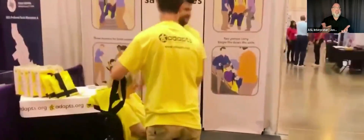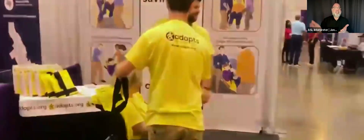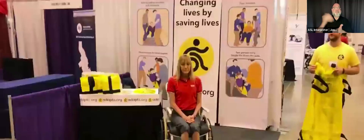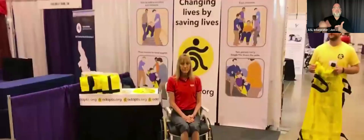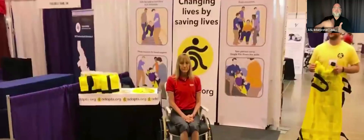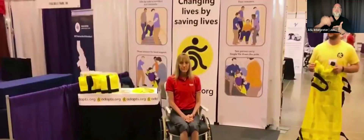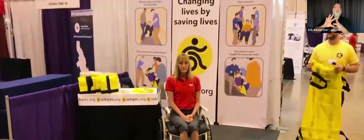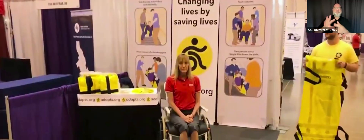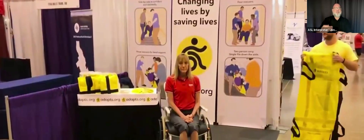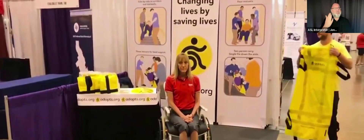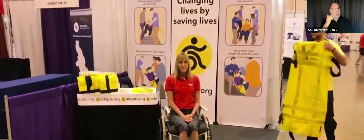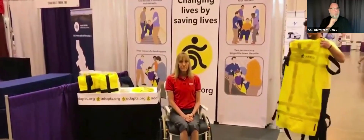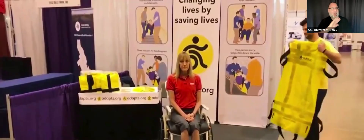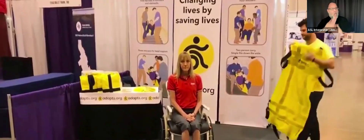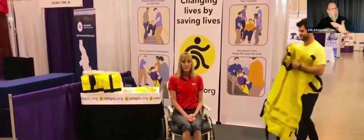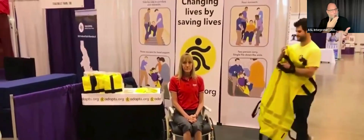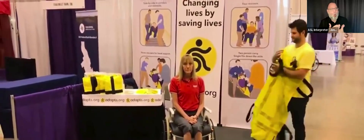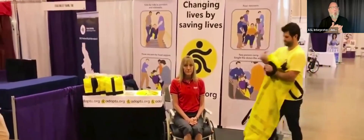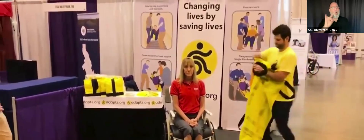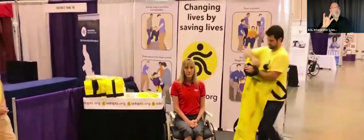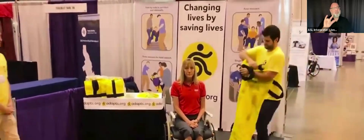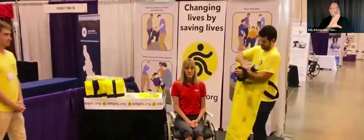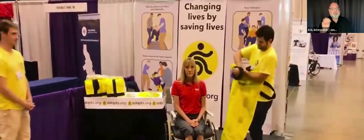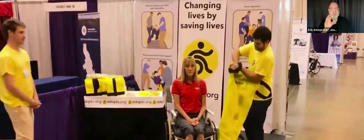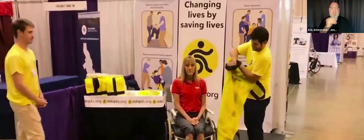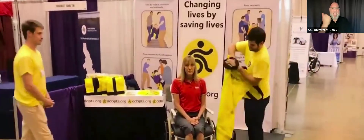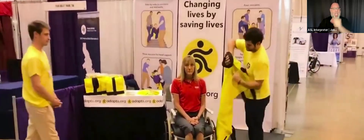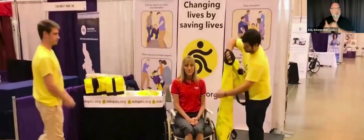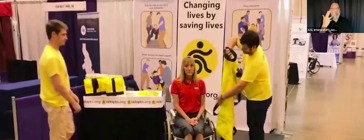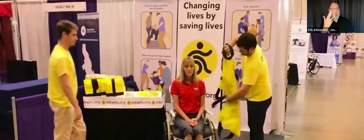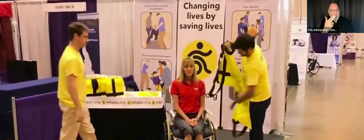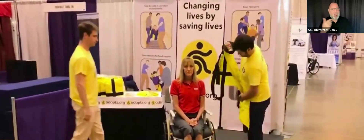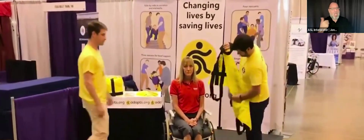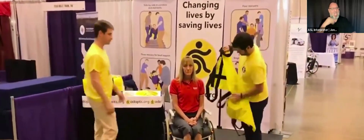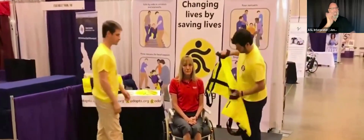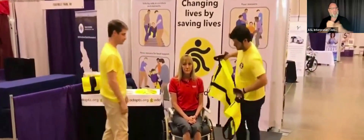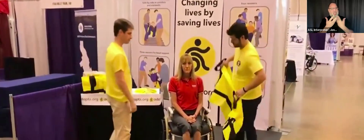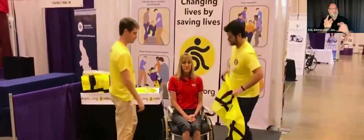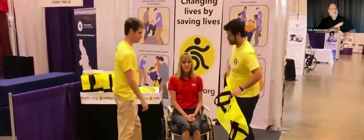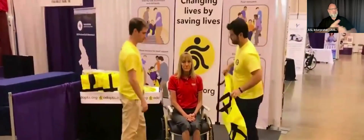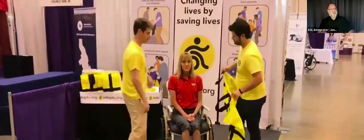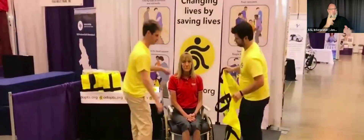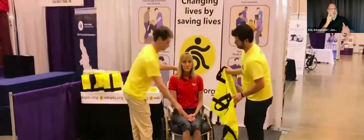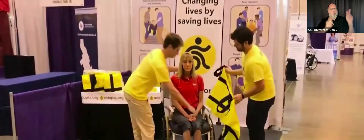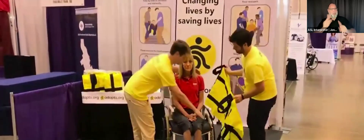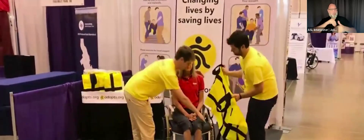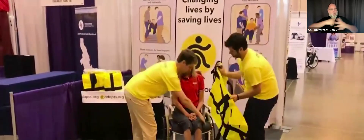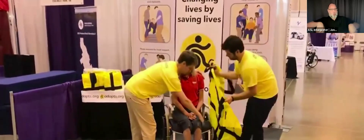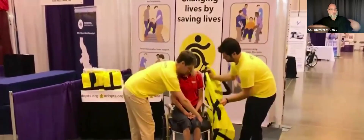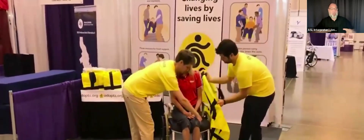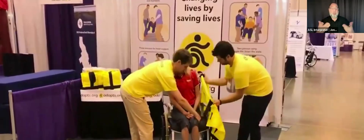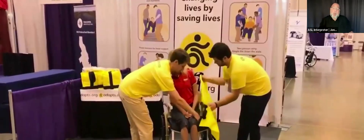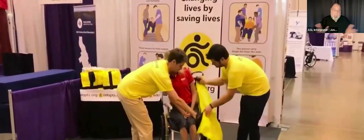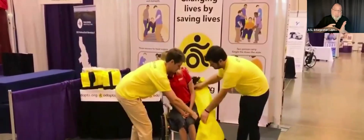and hotel have one of these for customers who use wheelchairs? The answer is because here's the truth. Claiming